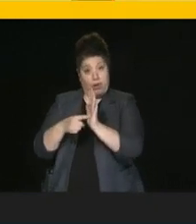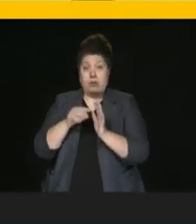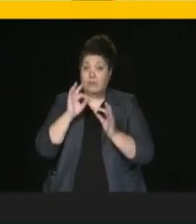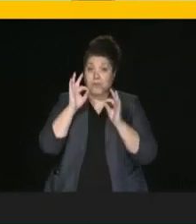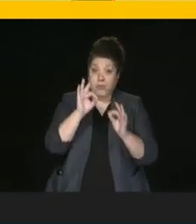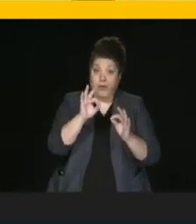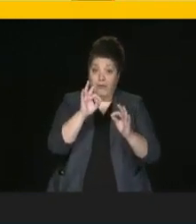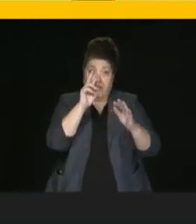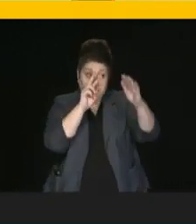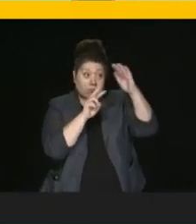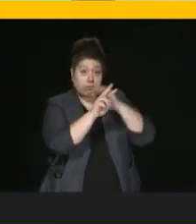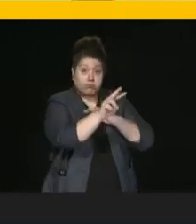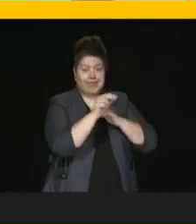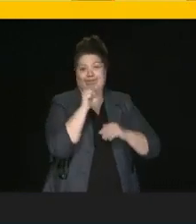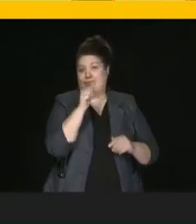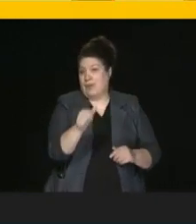happen.